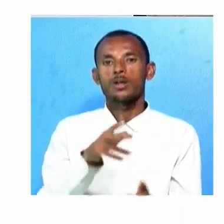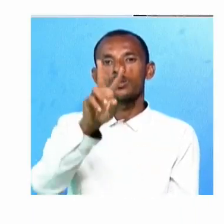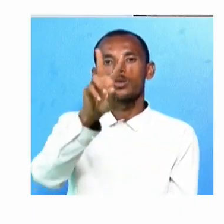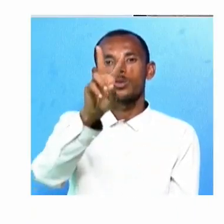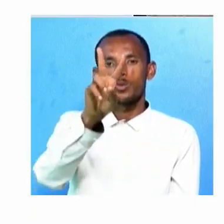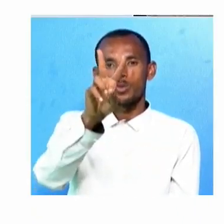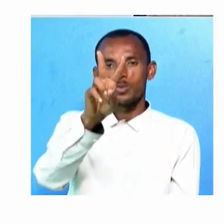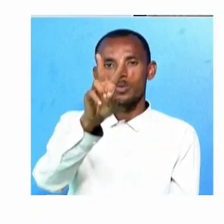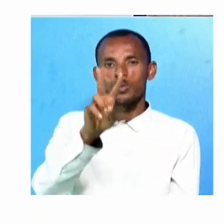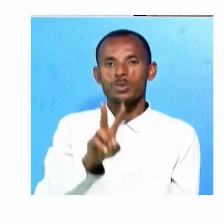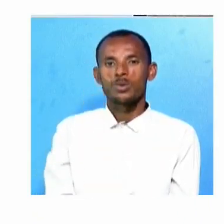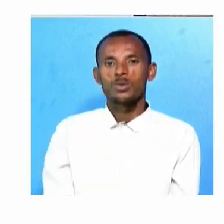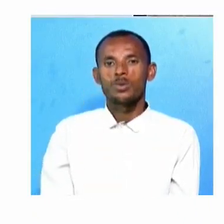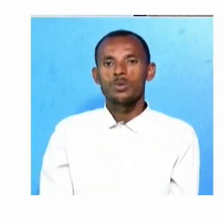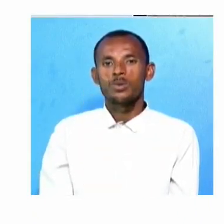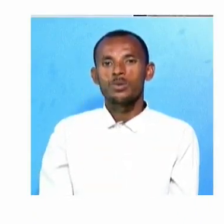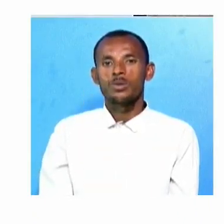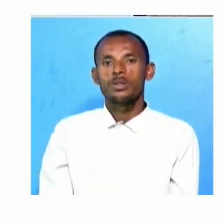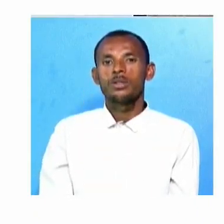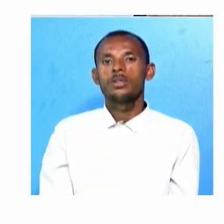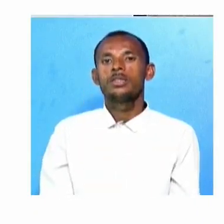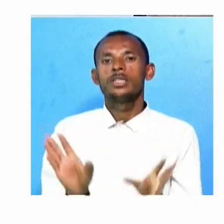sets